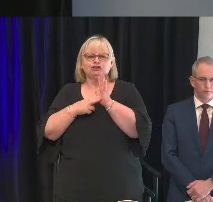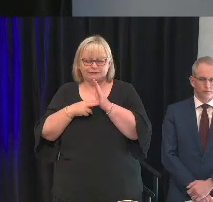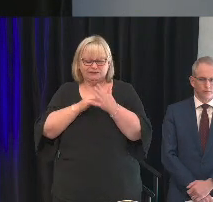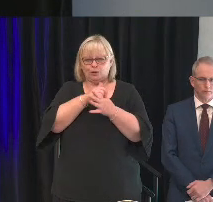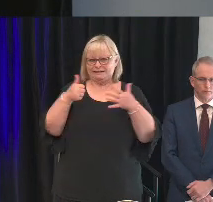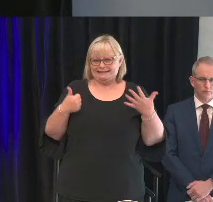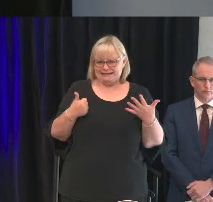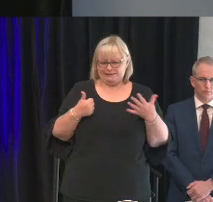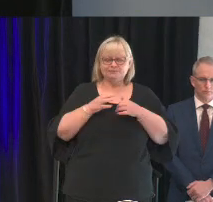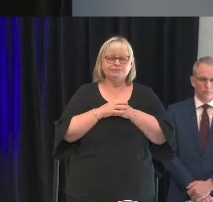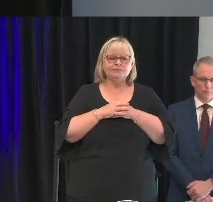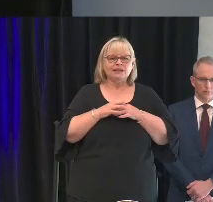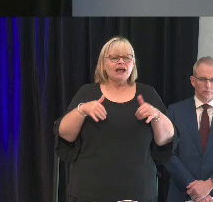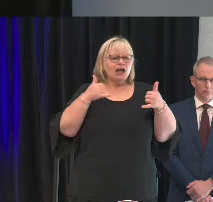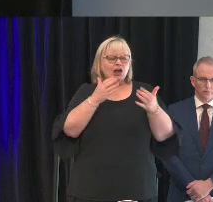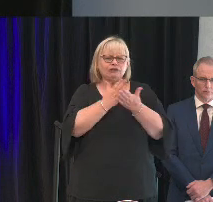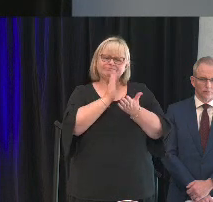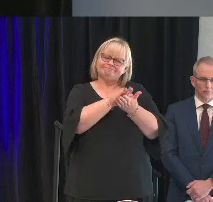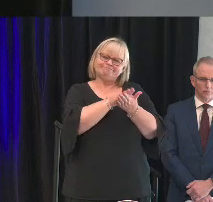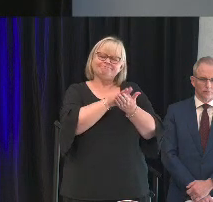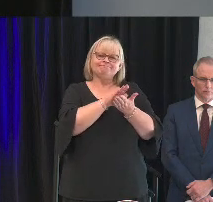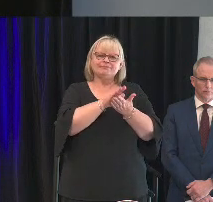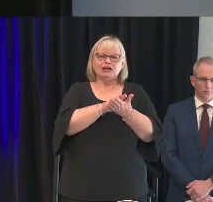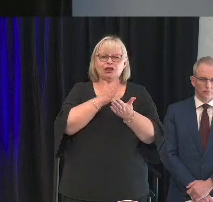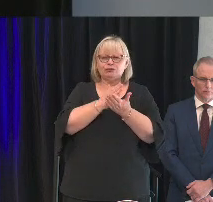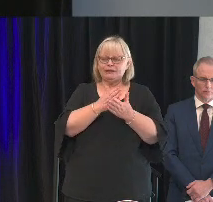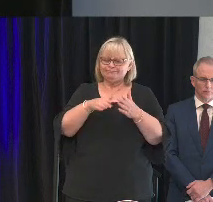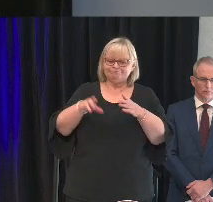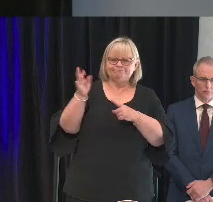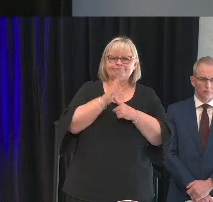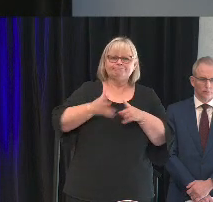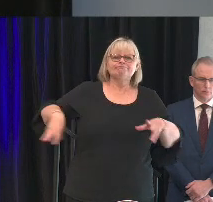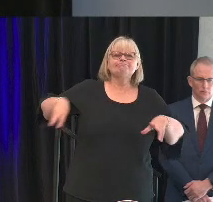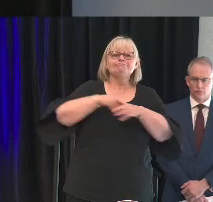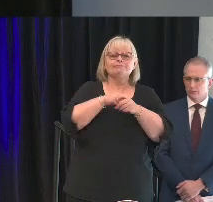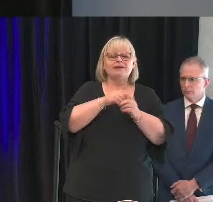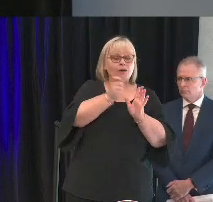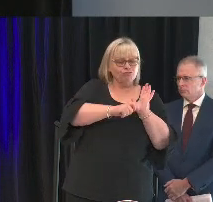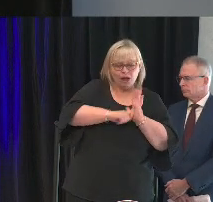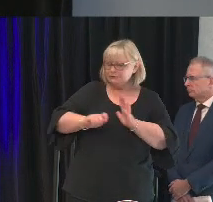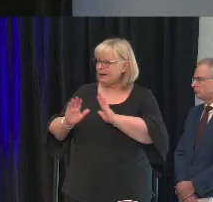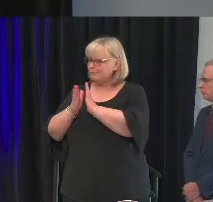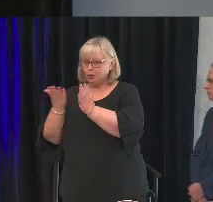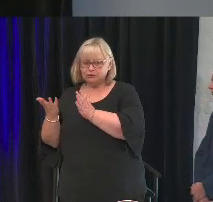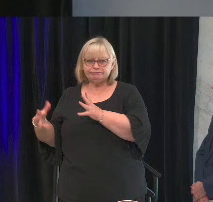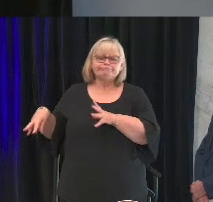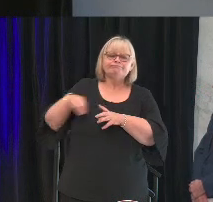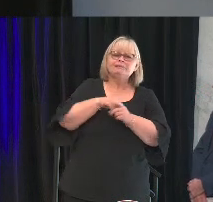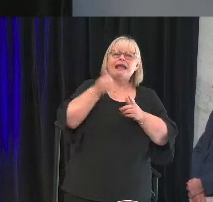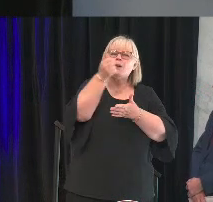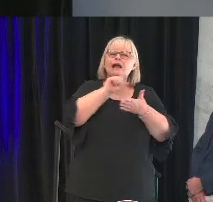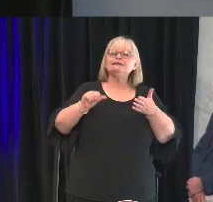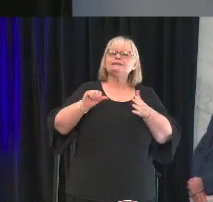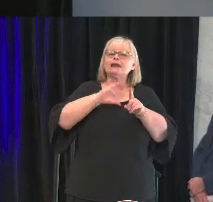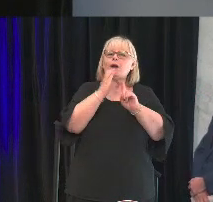The awards value and acknowledge the fundamental contribution writing and books bring to artistic culture, one